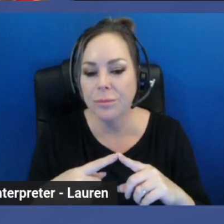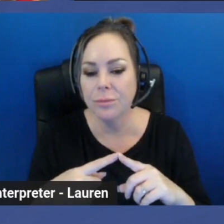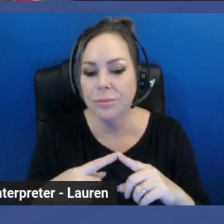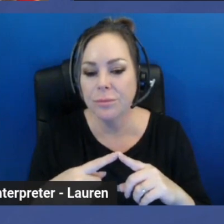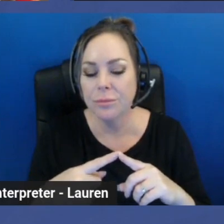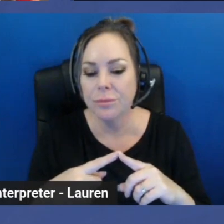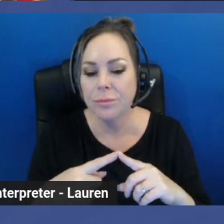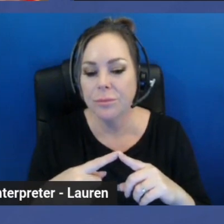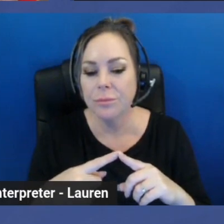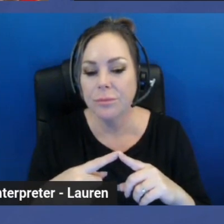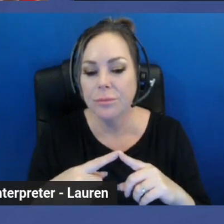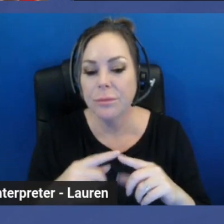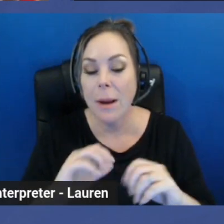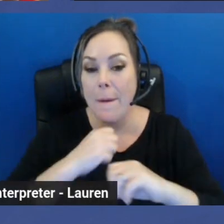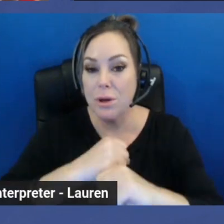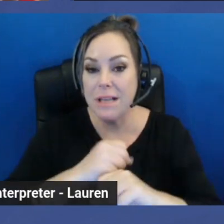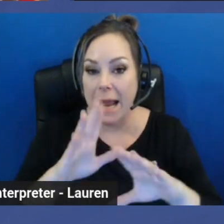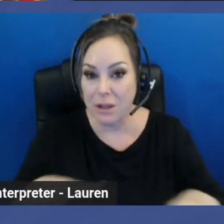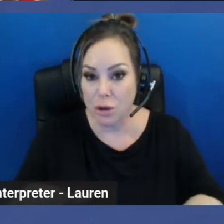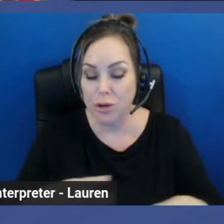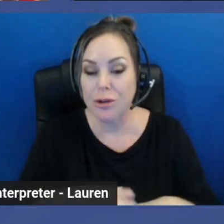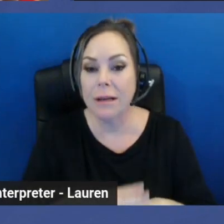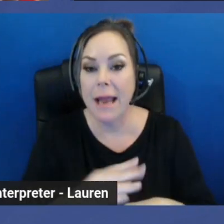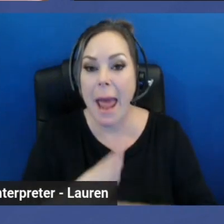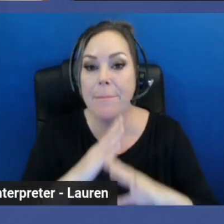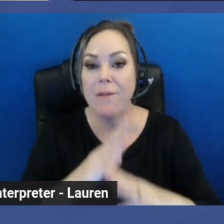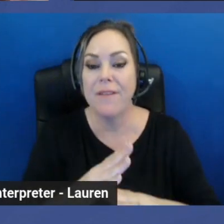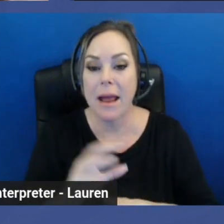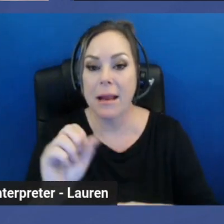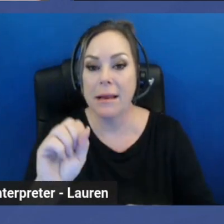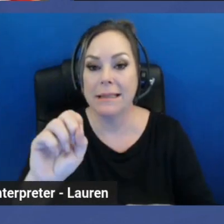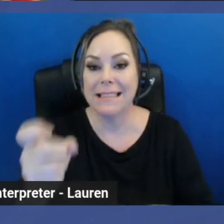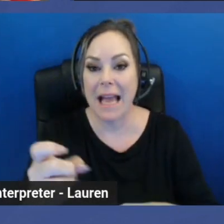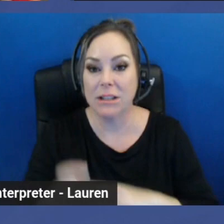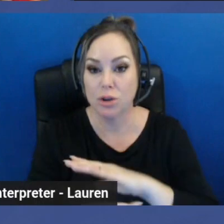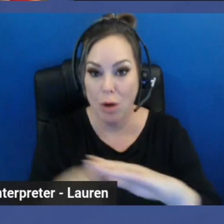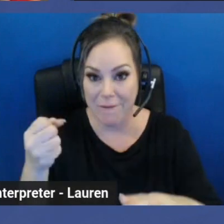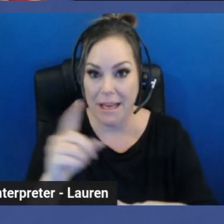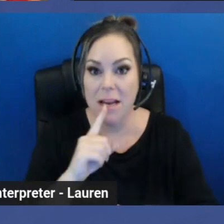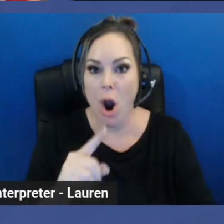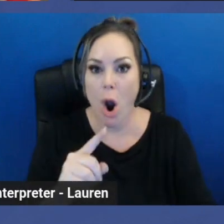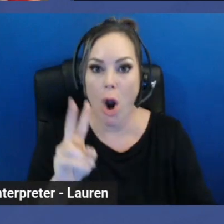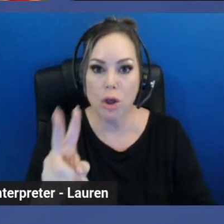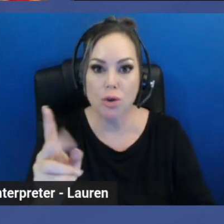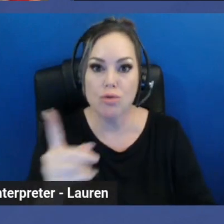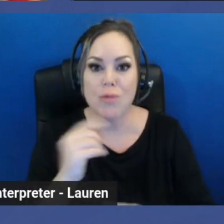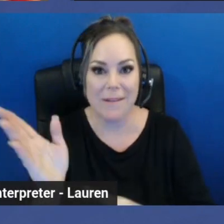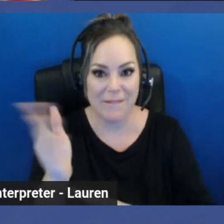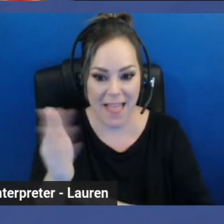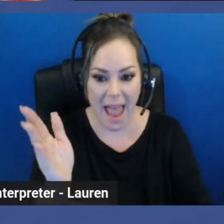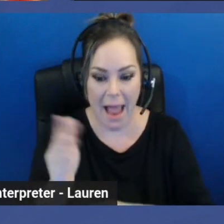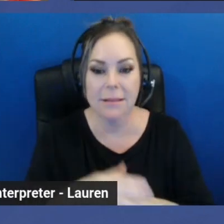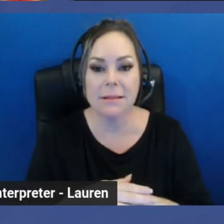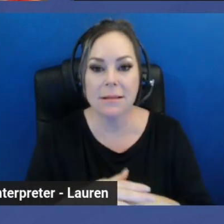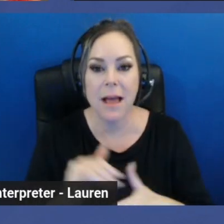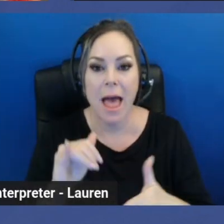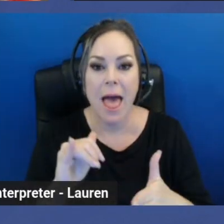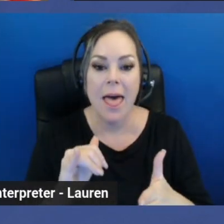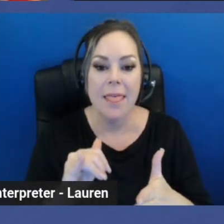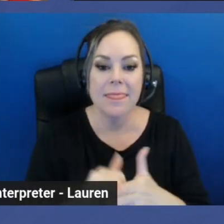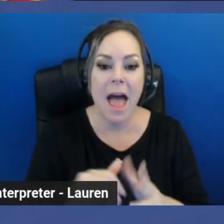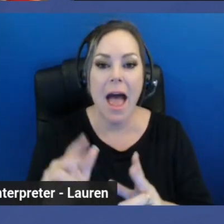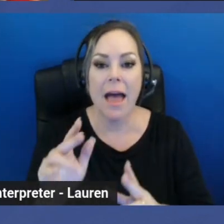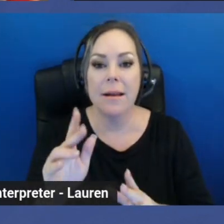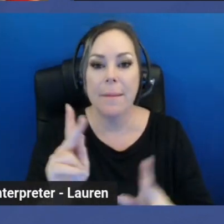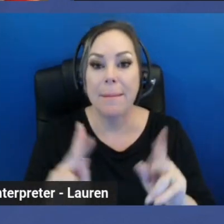how protect the children and prevent sex trafficking are the two red flags thrown up to pass all